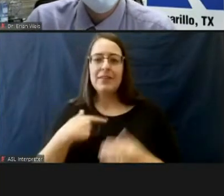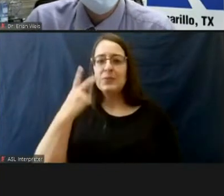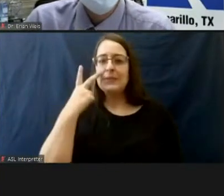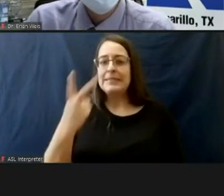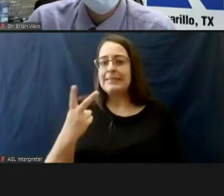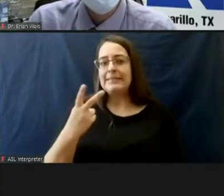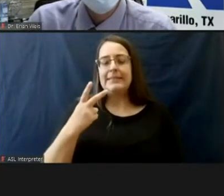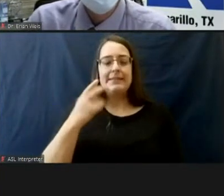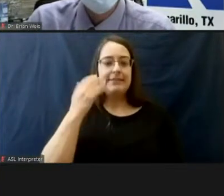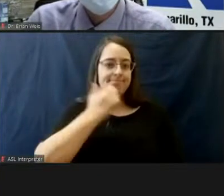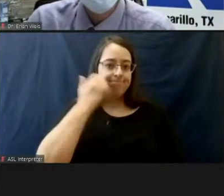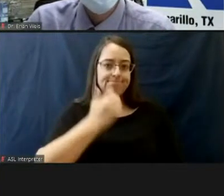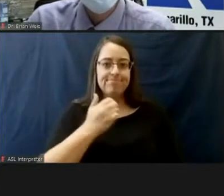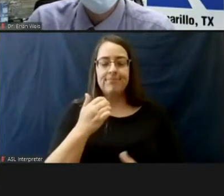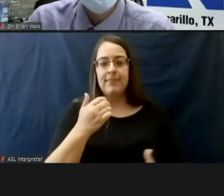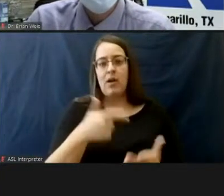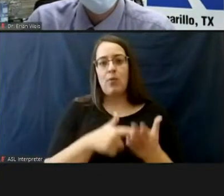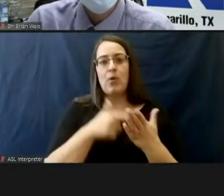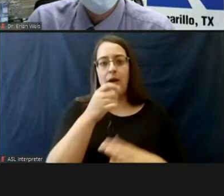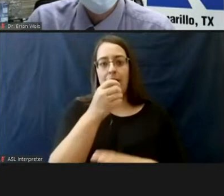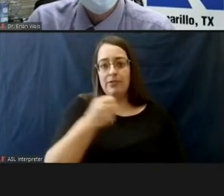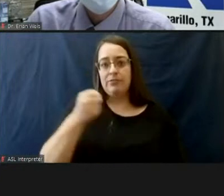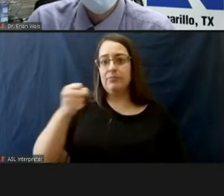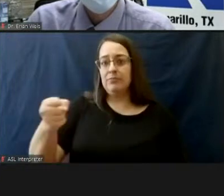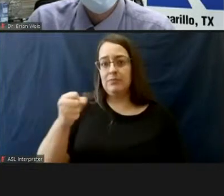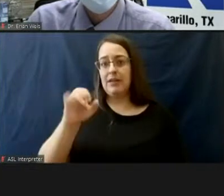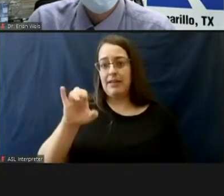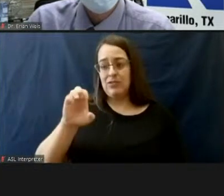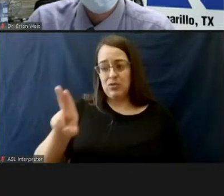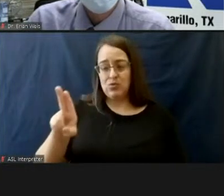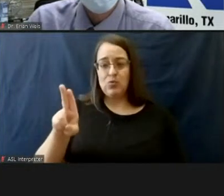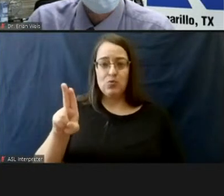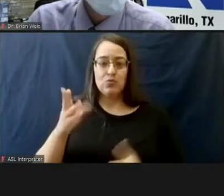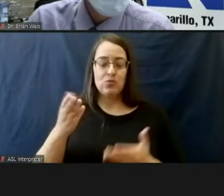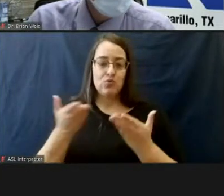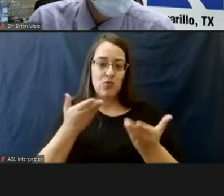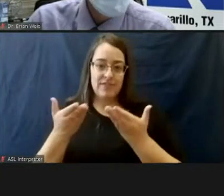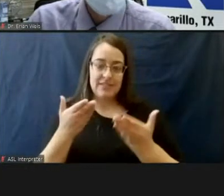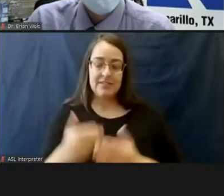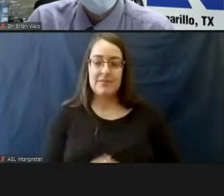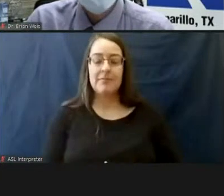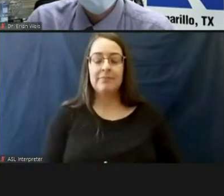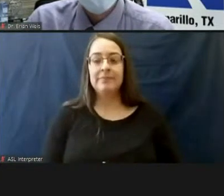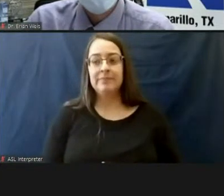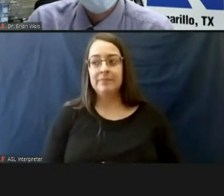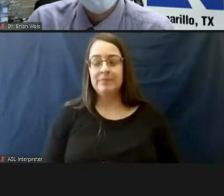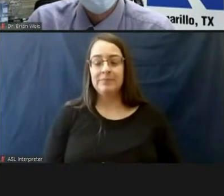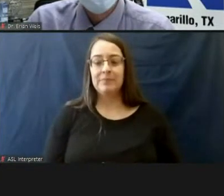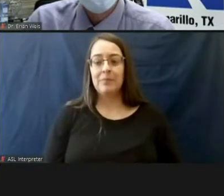requiring intensive care services in our facilities. Our testing month to date is